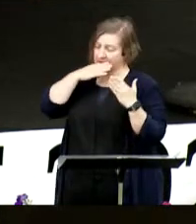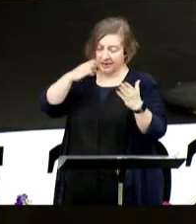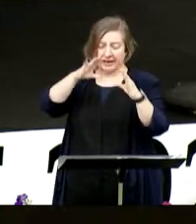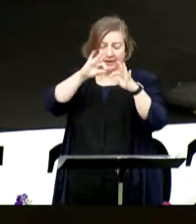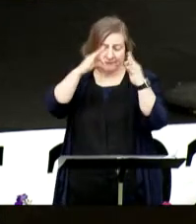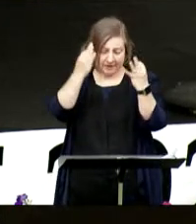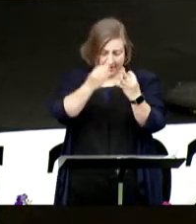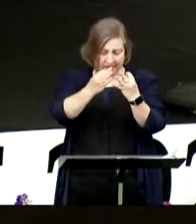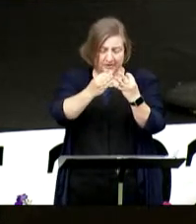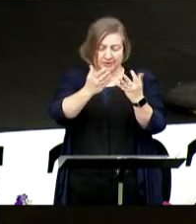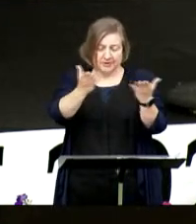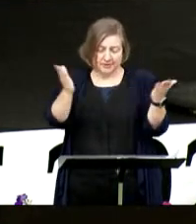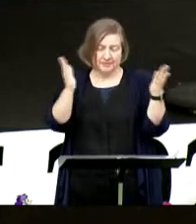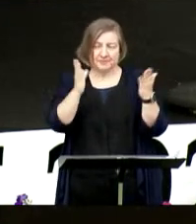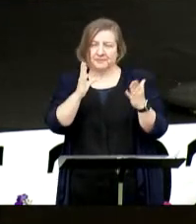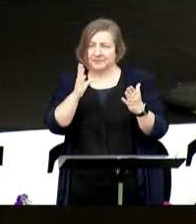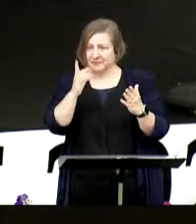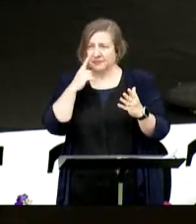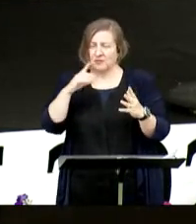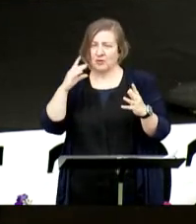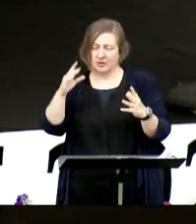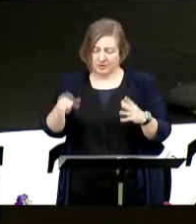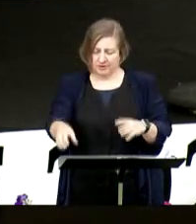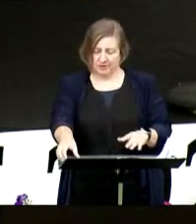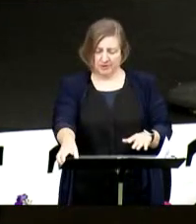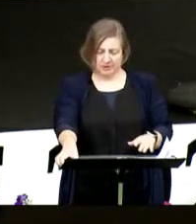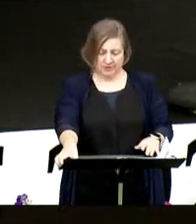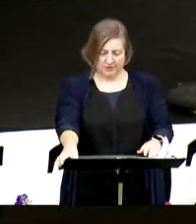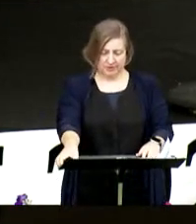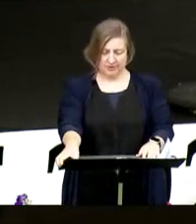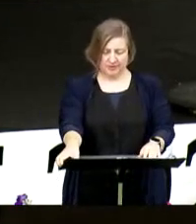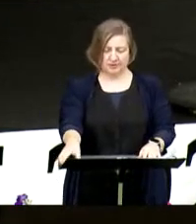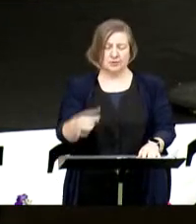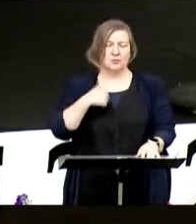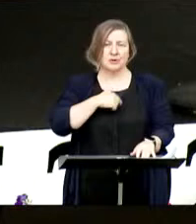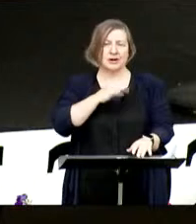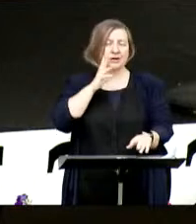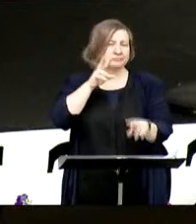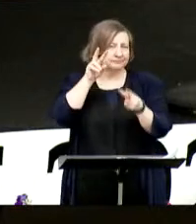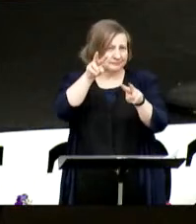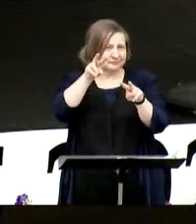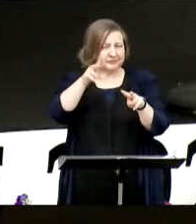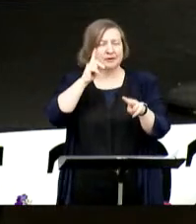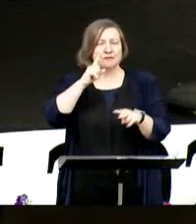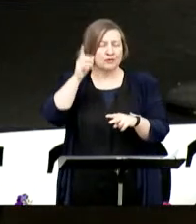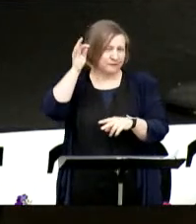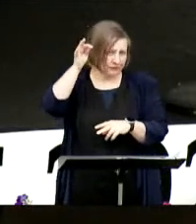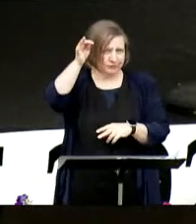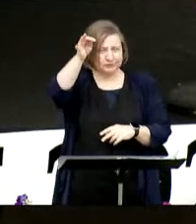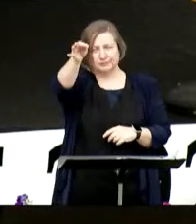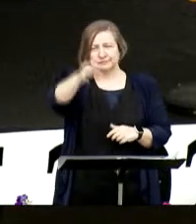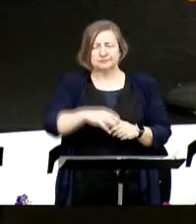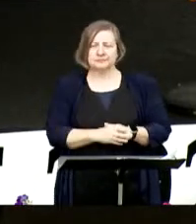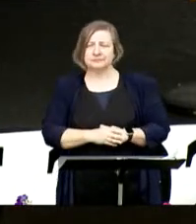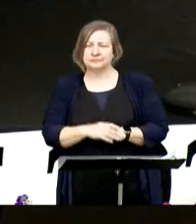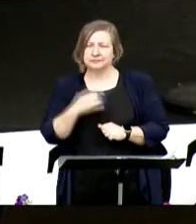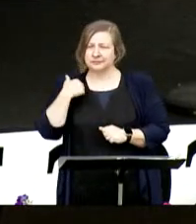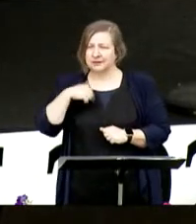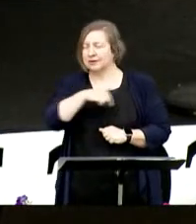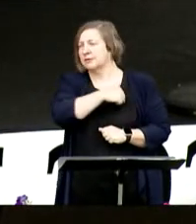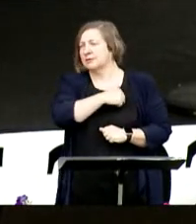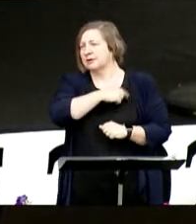family, for all your love and support. We'll be looking forward to the future. We are